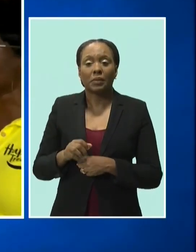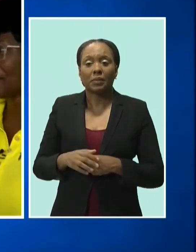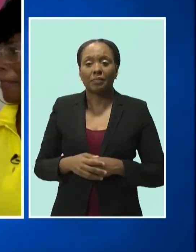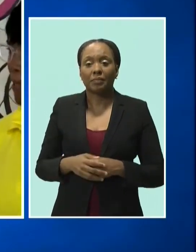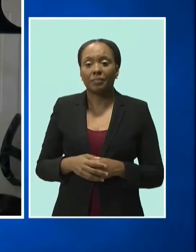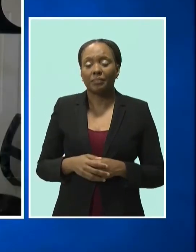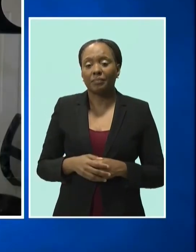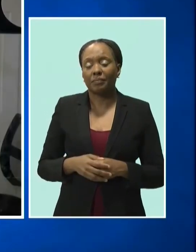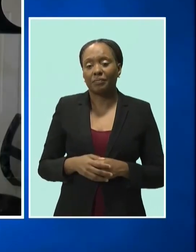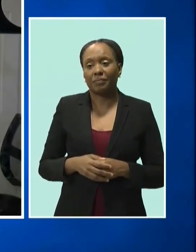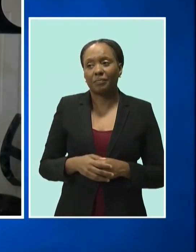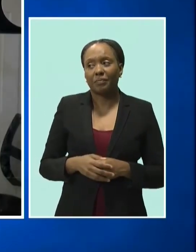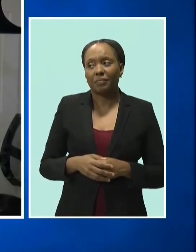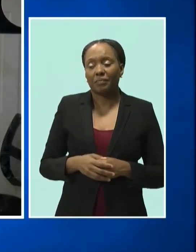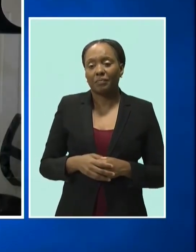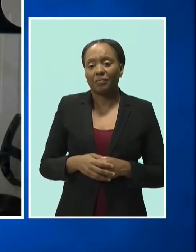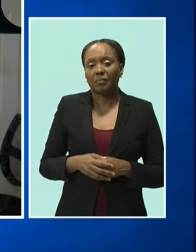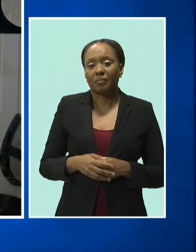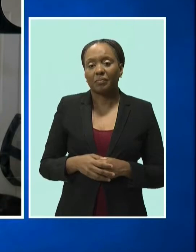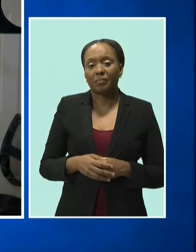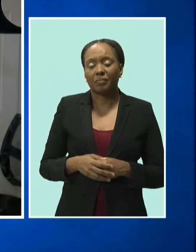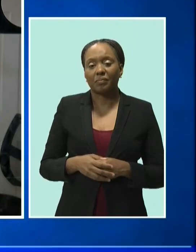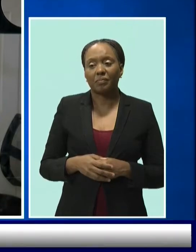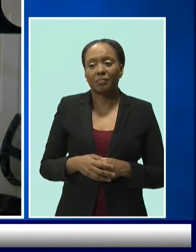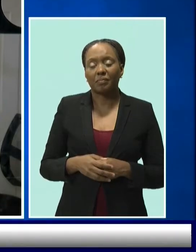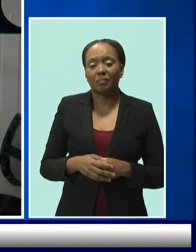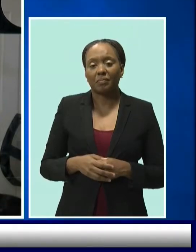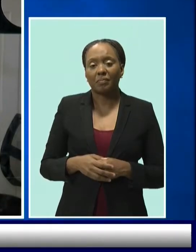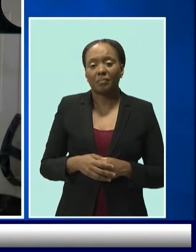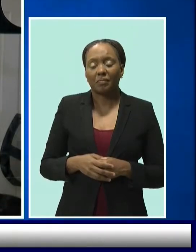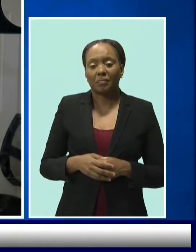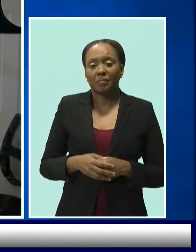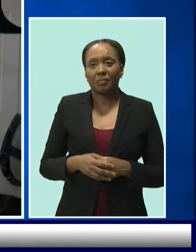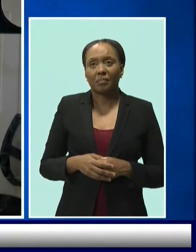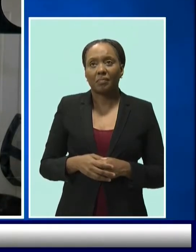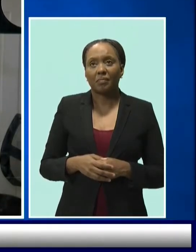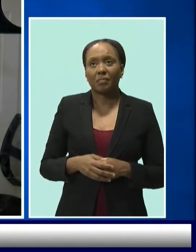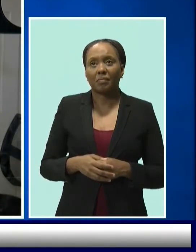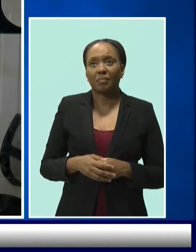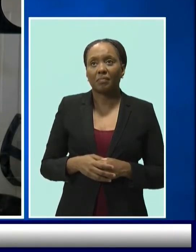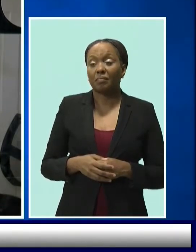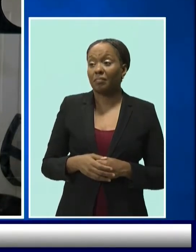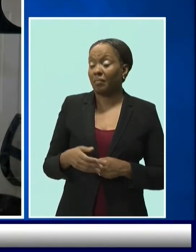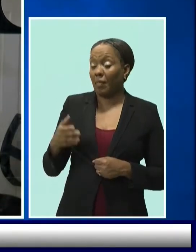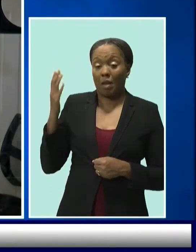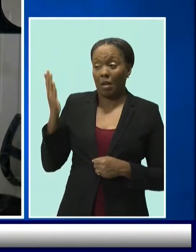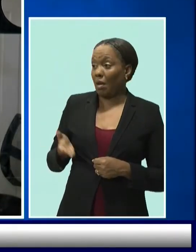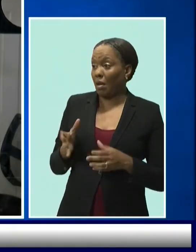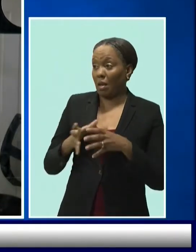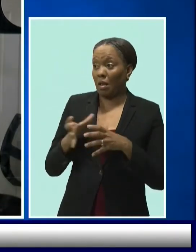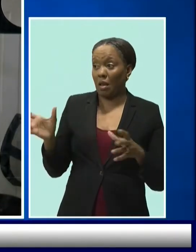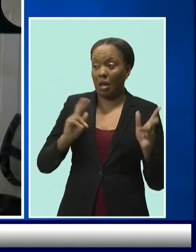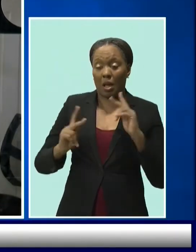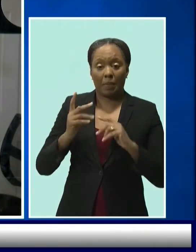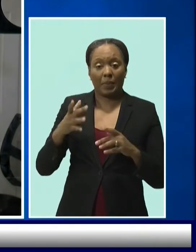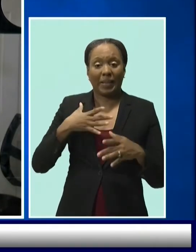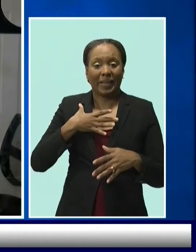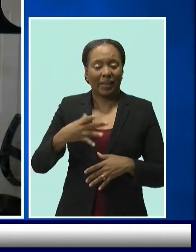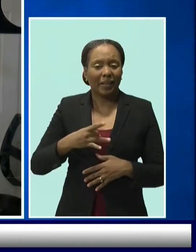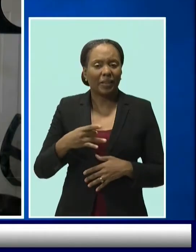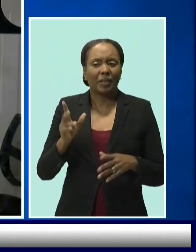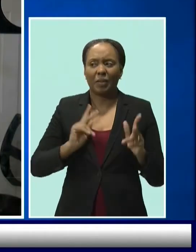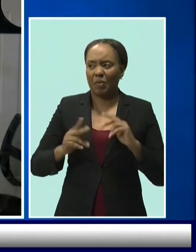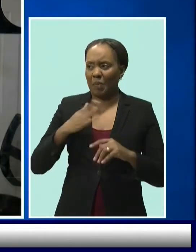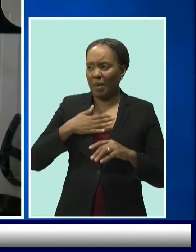isn't doing too badly. It has gained mileage really with my baking clients, because that's who we really introduced it to